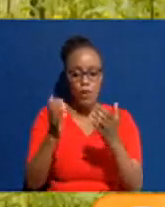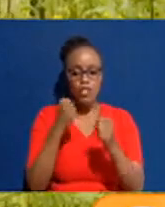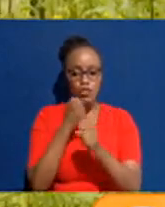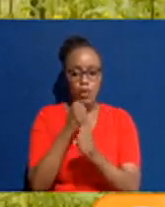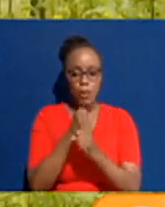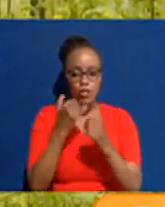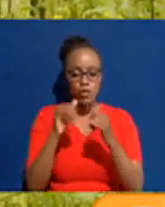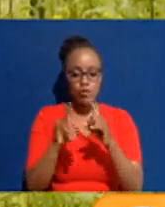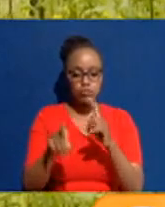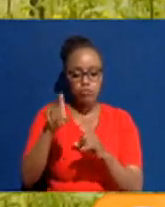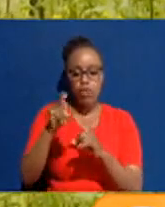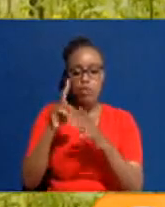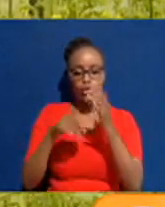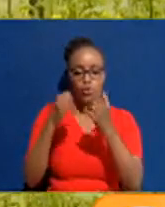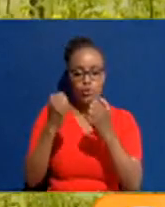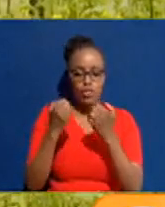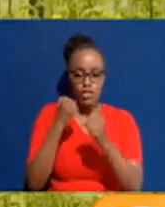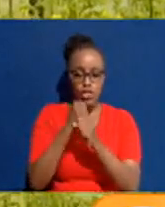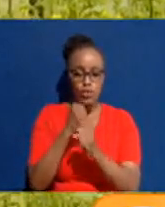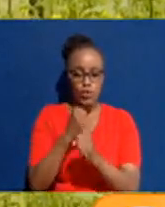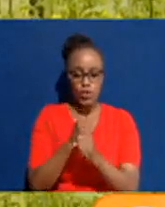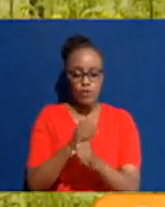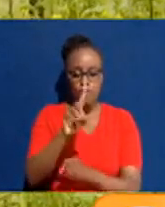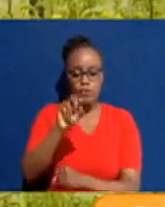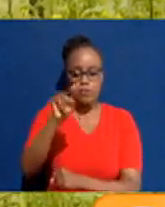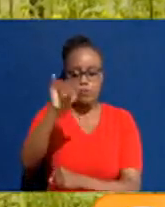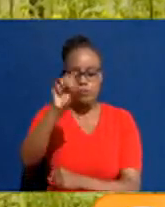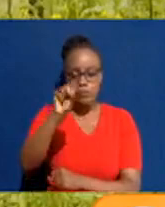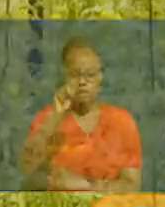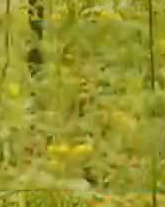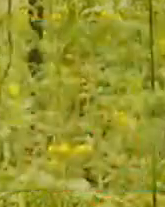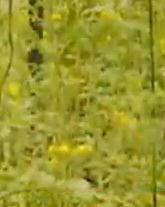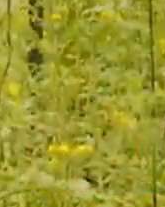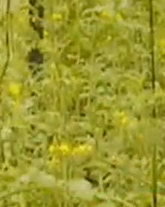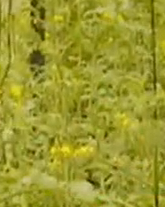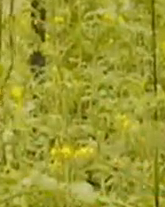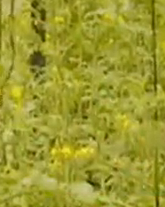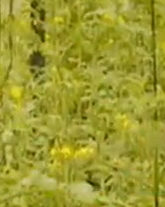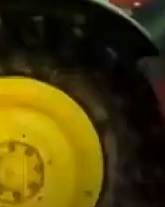done to increase the uptake. Dennis Otieno, Smart Farm.